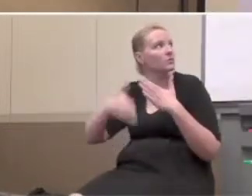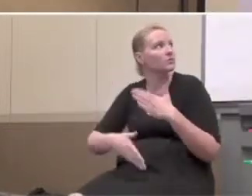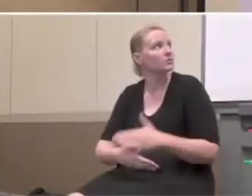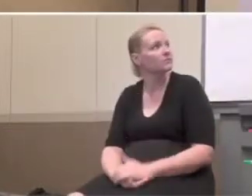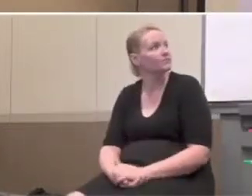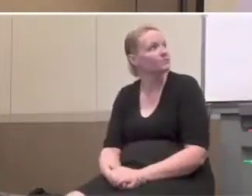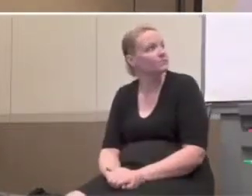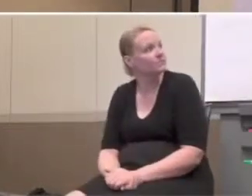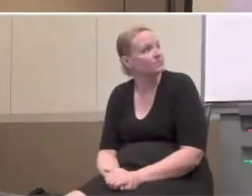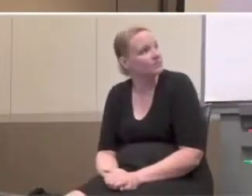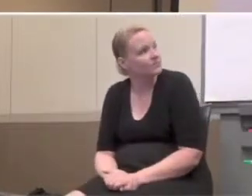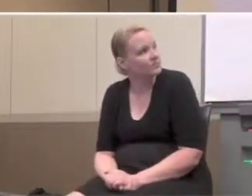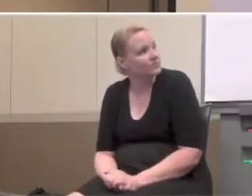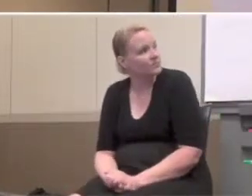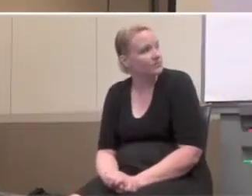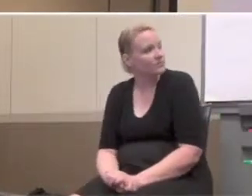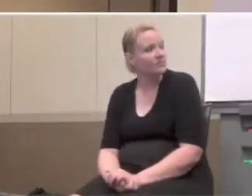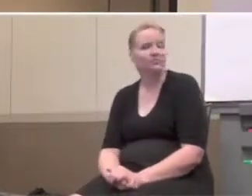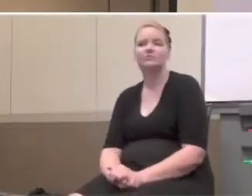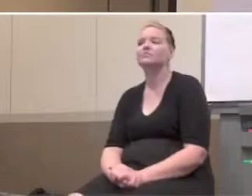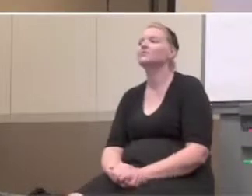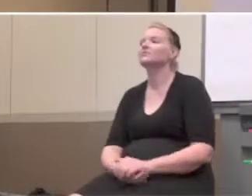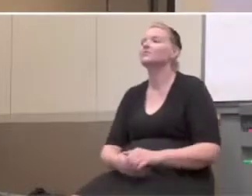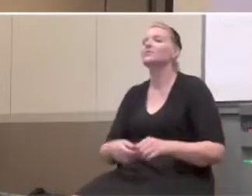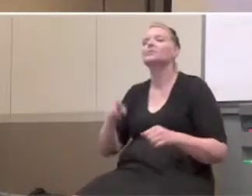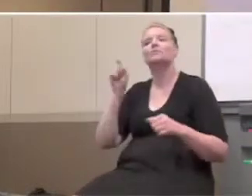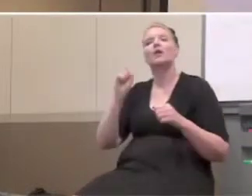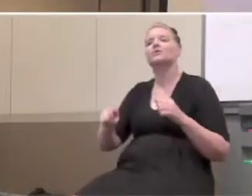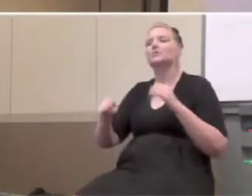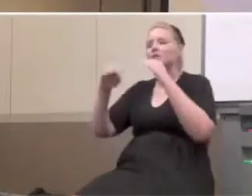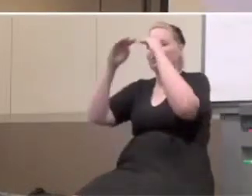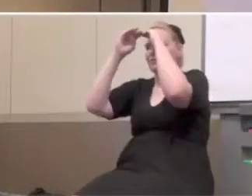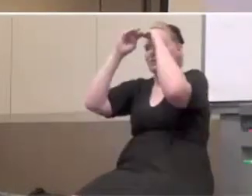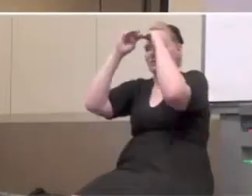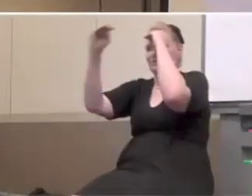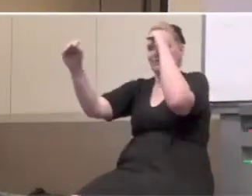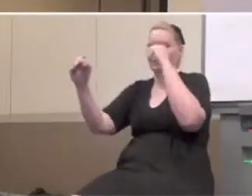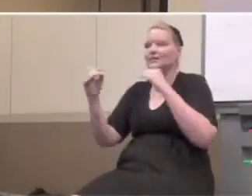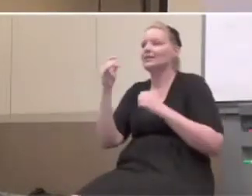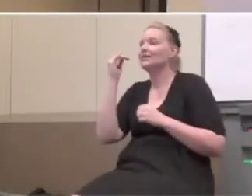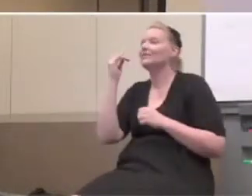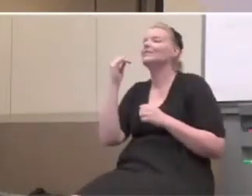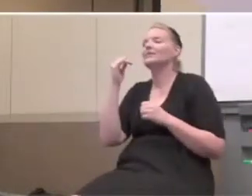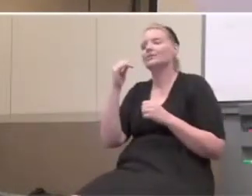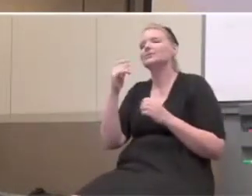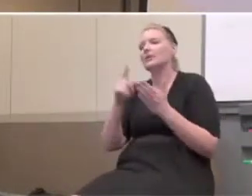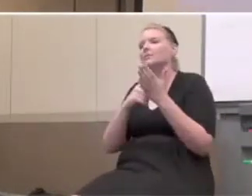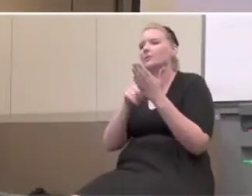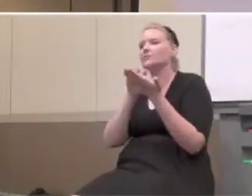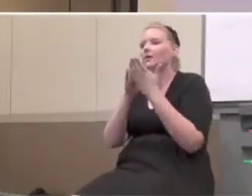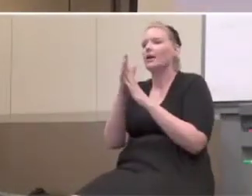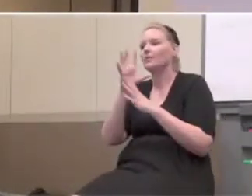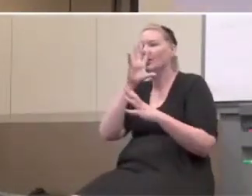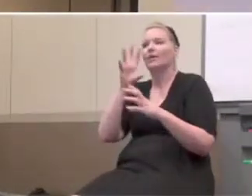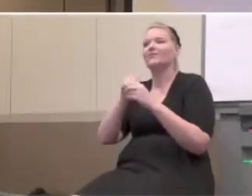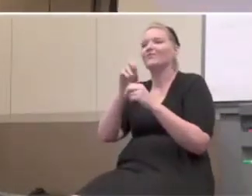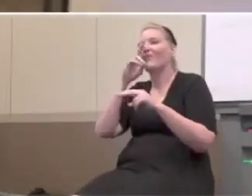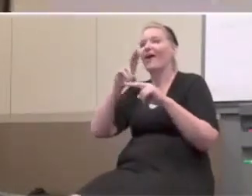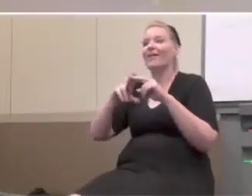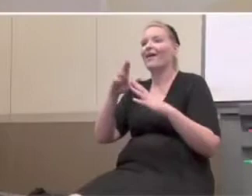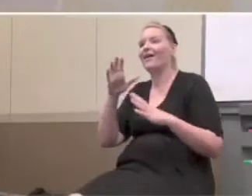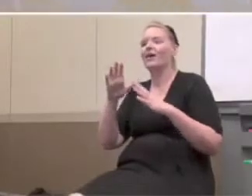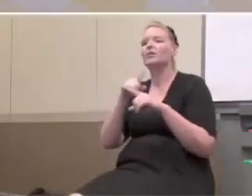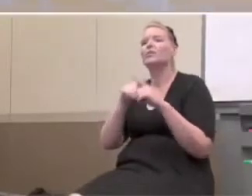And then please stay grounded when you're doing these types of things. It's easy to get caught up in the fun of it, but do some additional research on